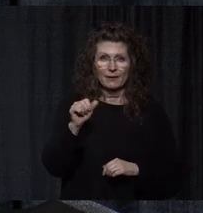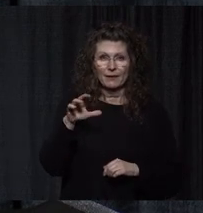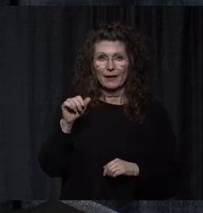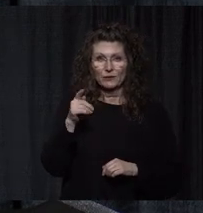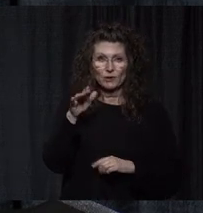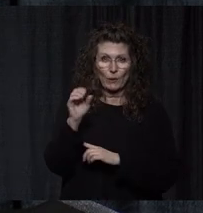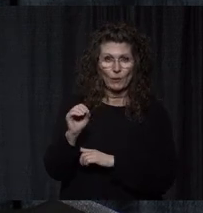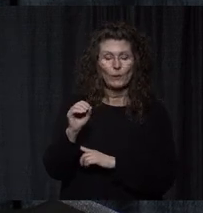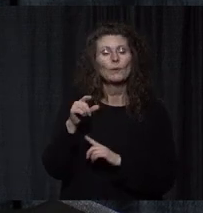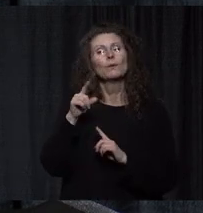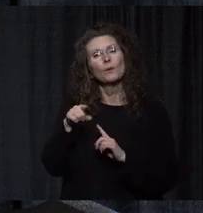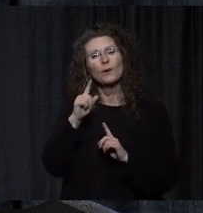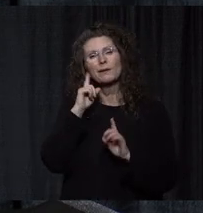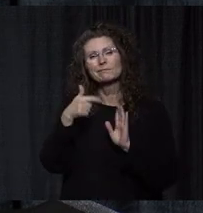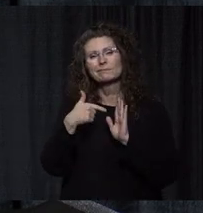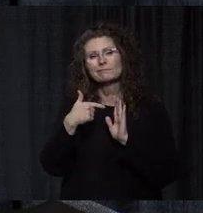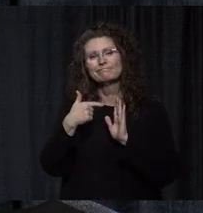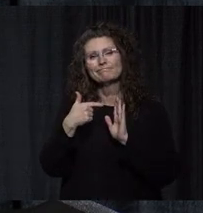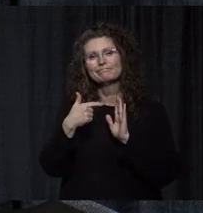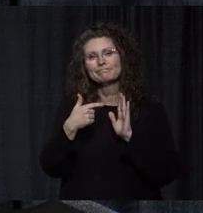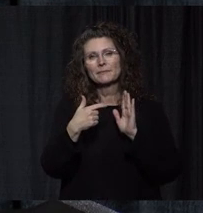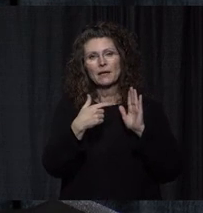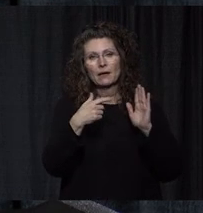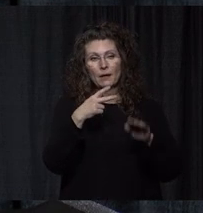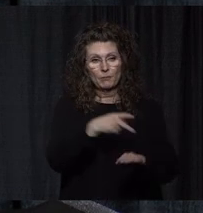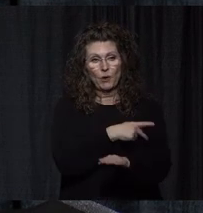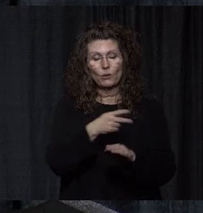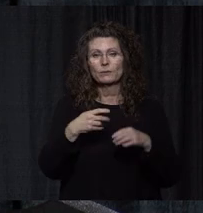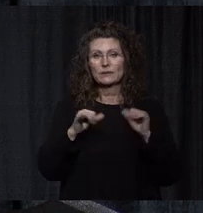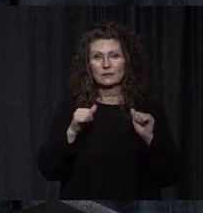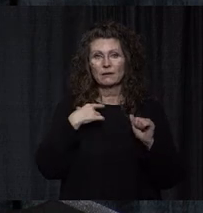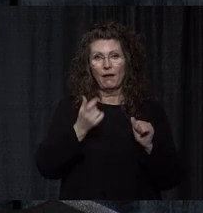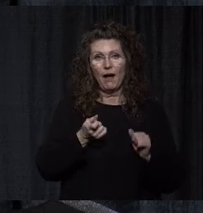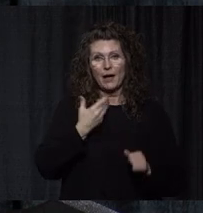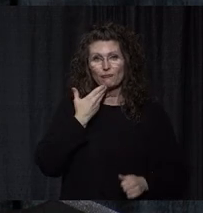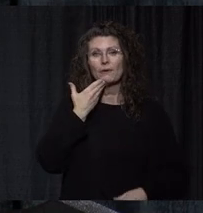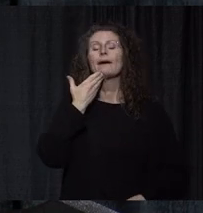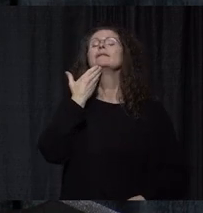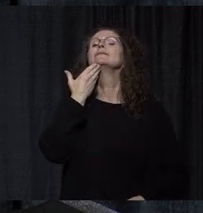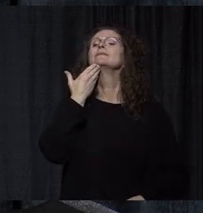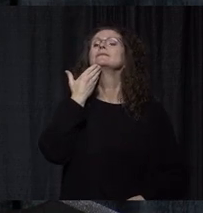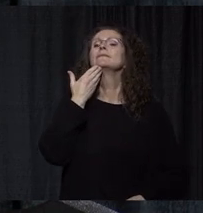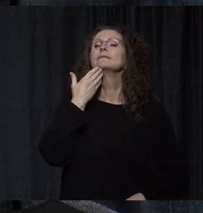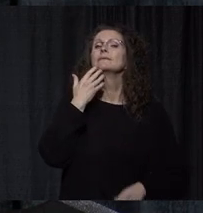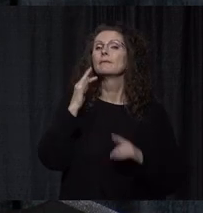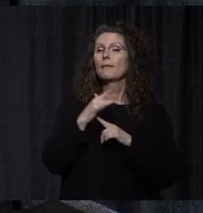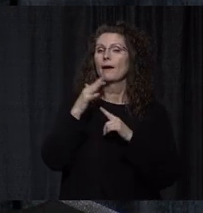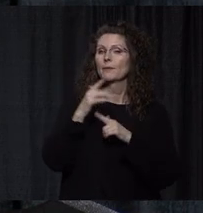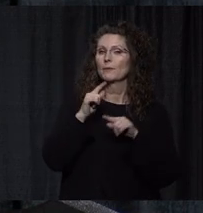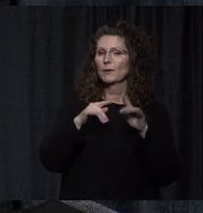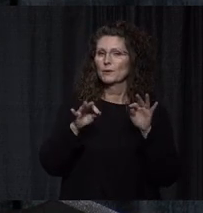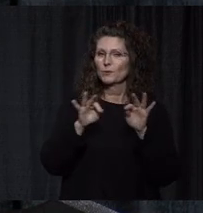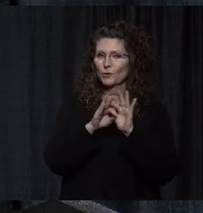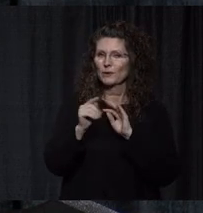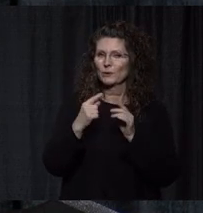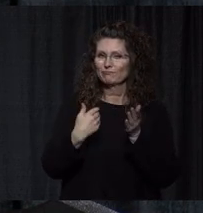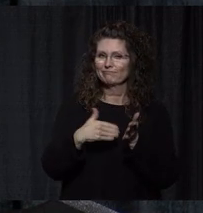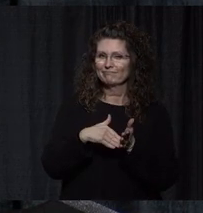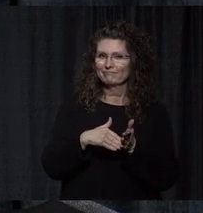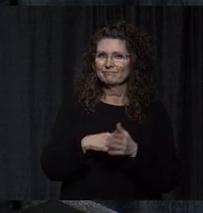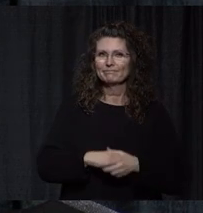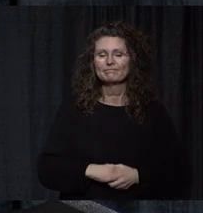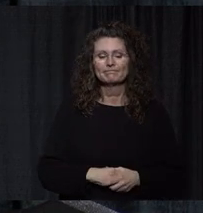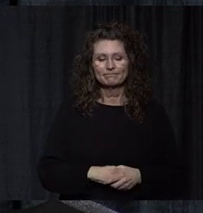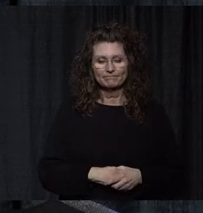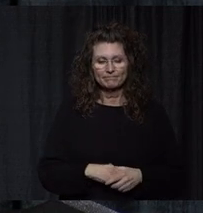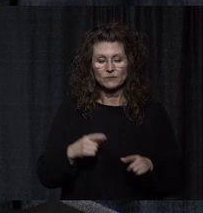I'll leave you with an excerpt from her masterpiece, Still I Rise. It's popular, but it's worth saying here. Out of